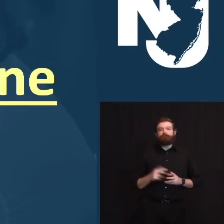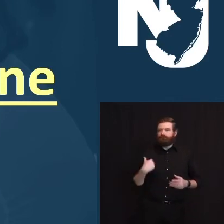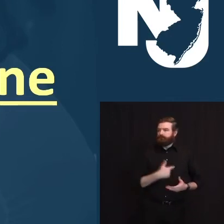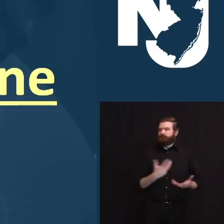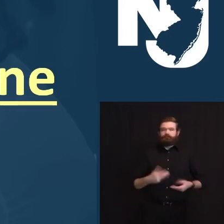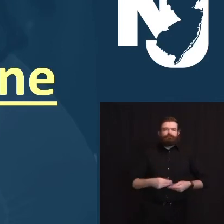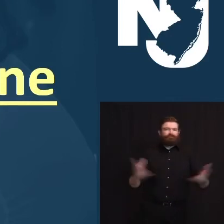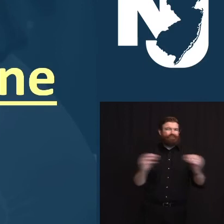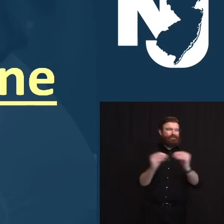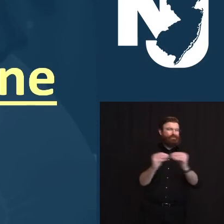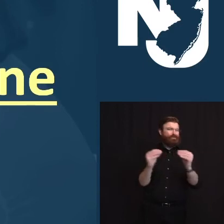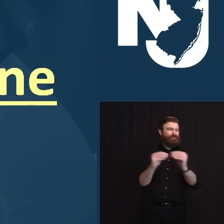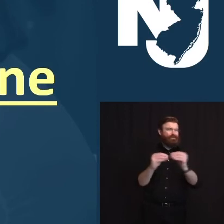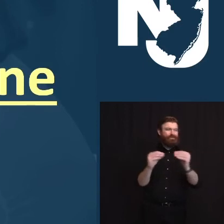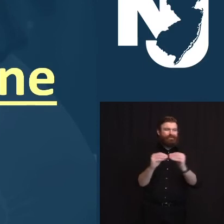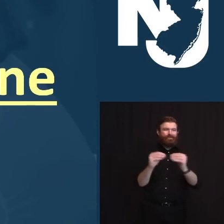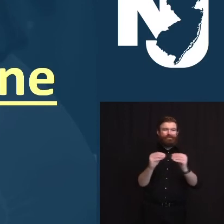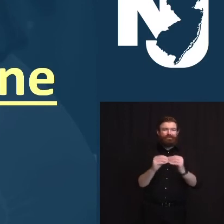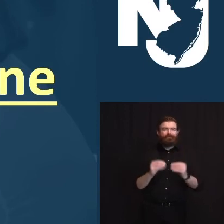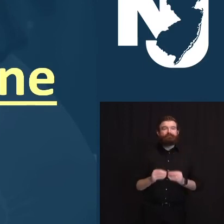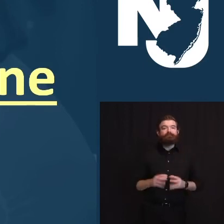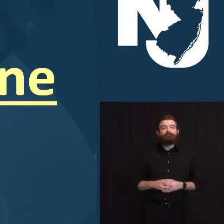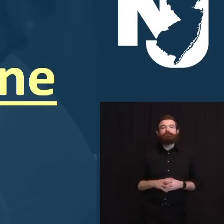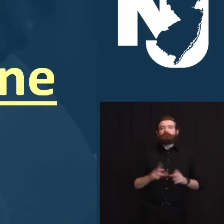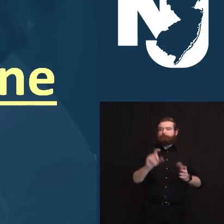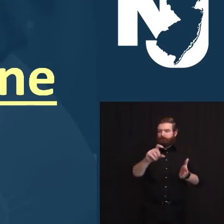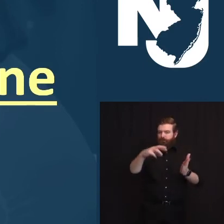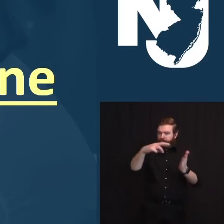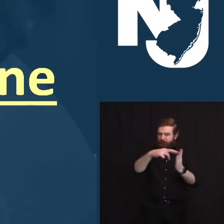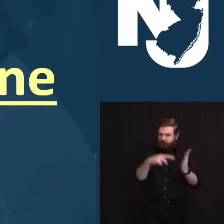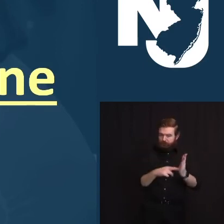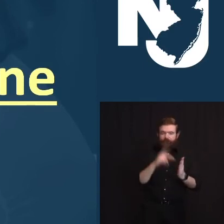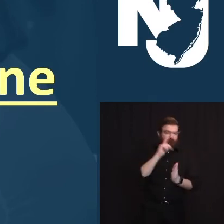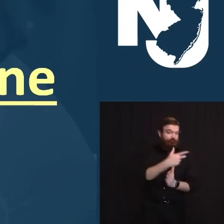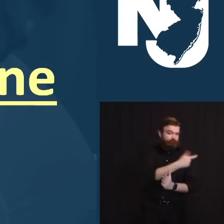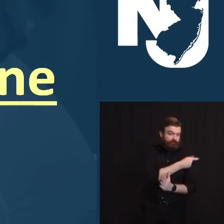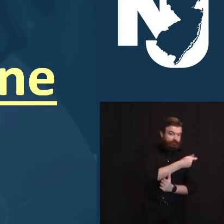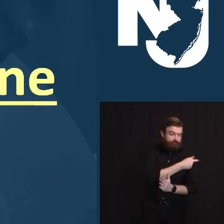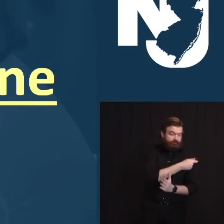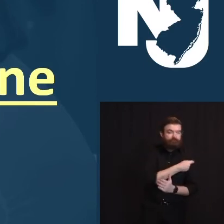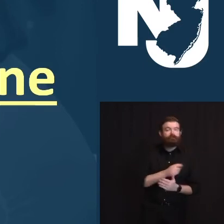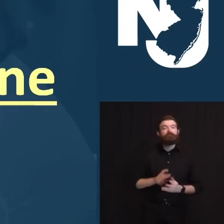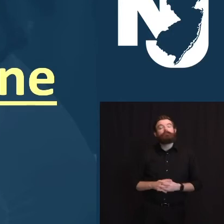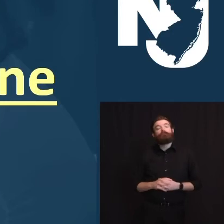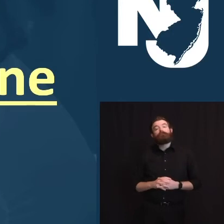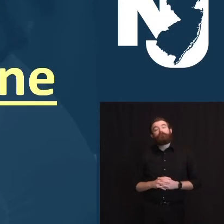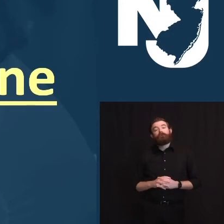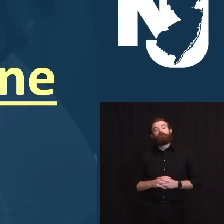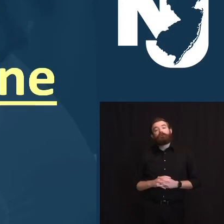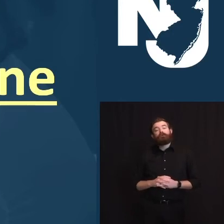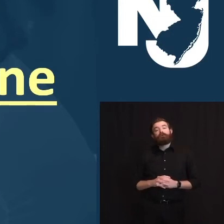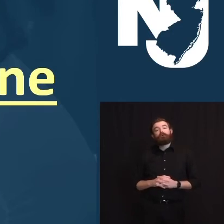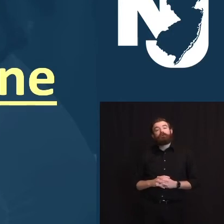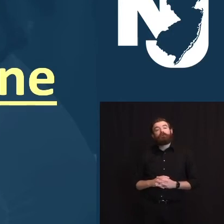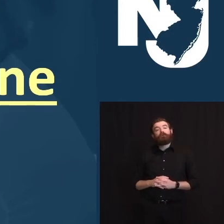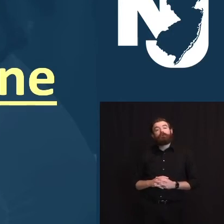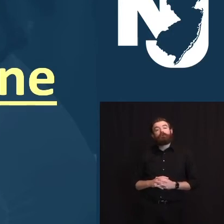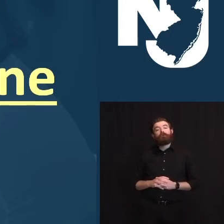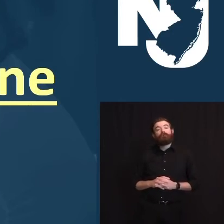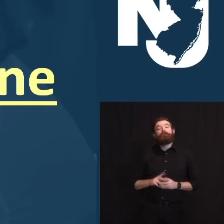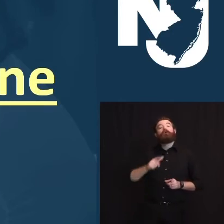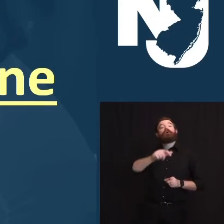sites with the largest capacity, so they can ramp up and confidently open appointments for people waiting patiently for their